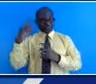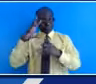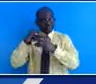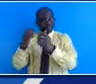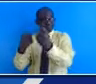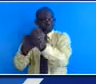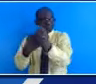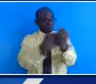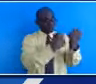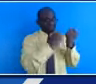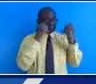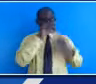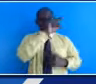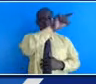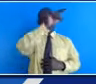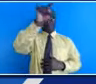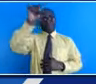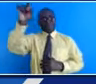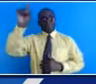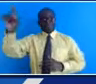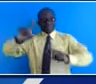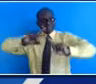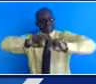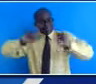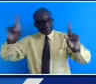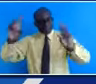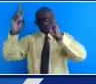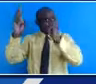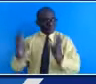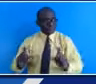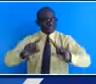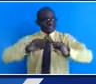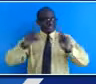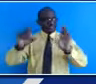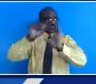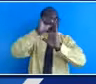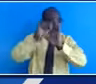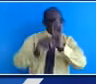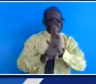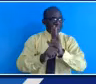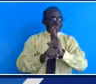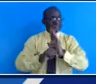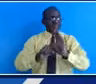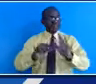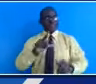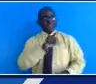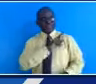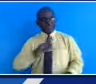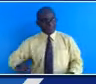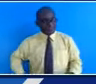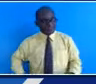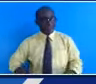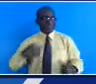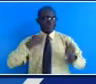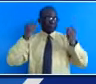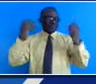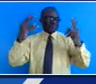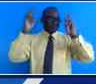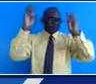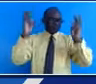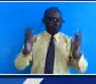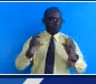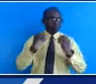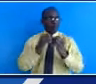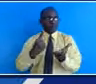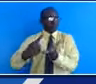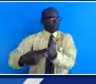issues the state legislature has, much in excess of what we do at the county level of government. So throughout that period of time, John Ravitz, who is